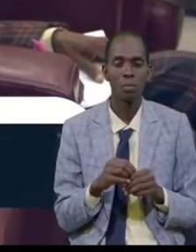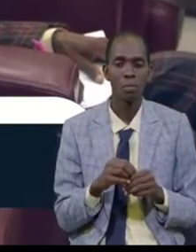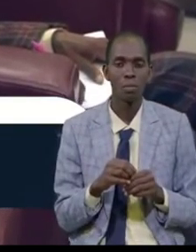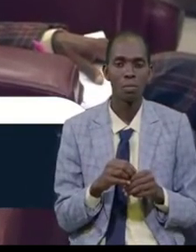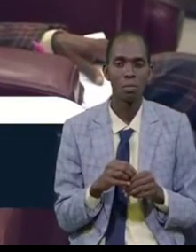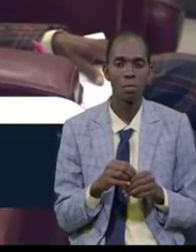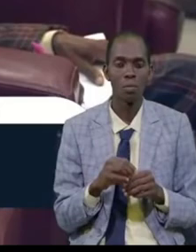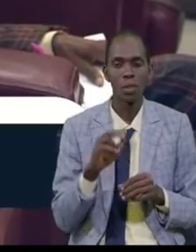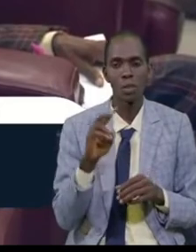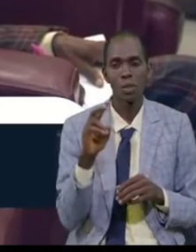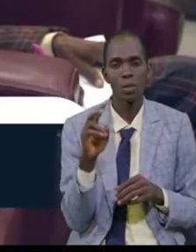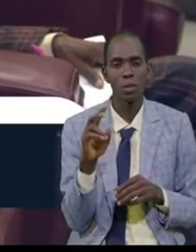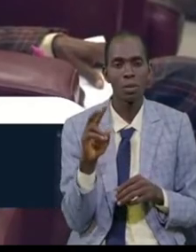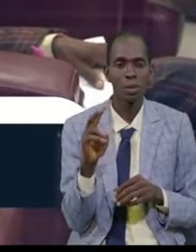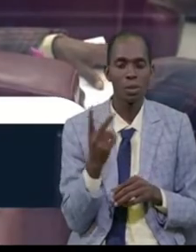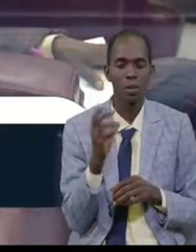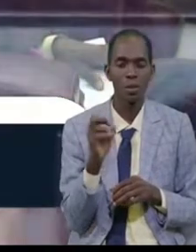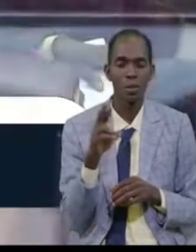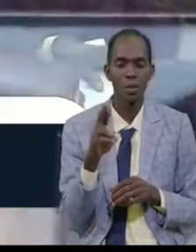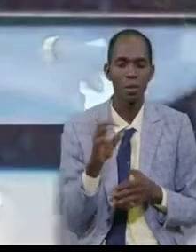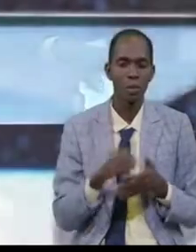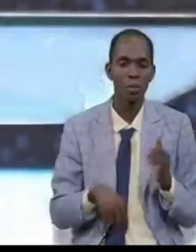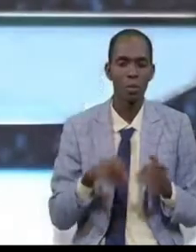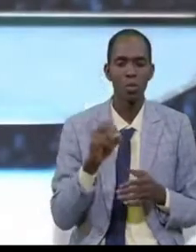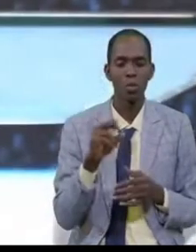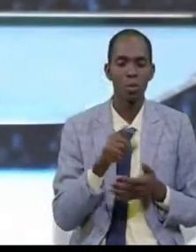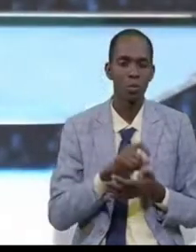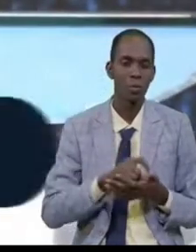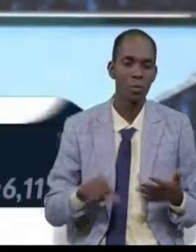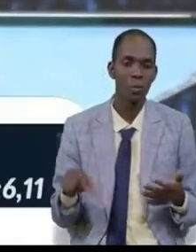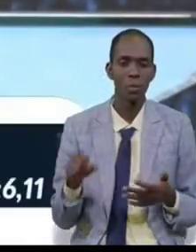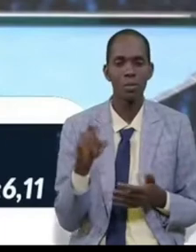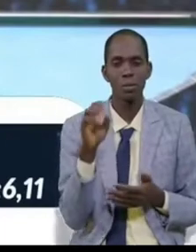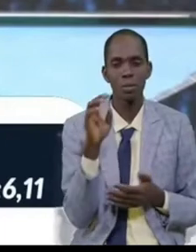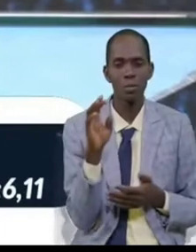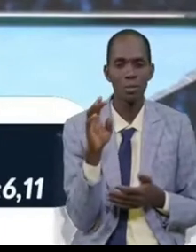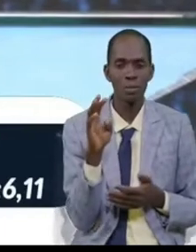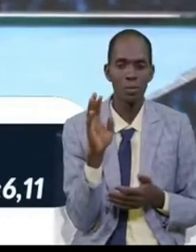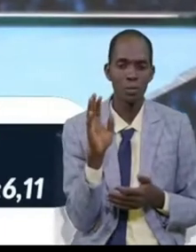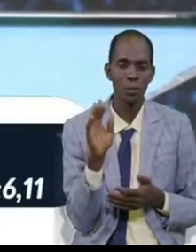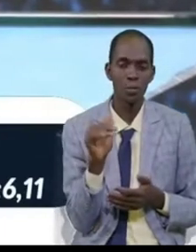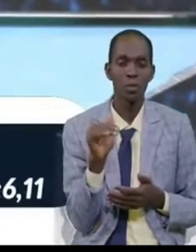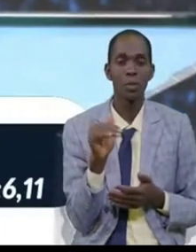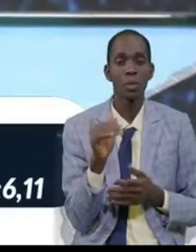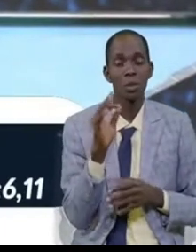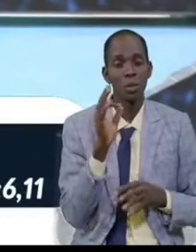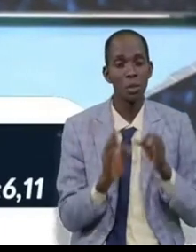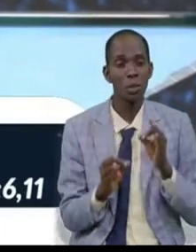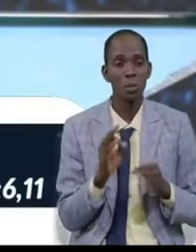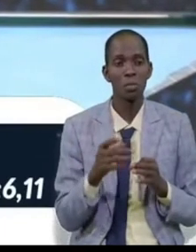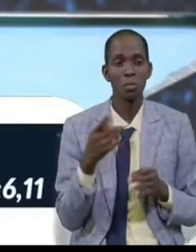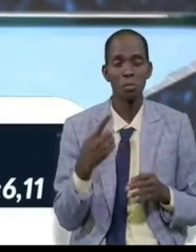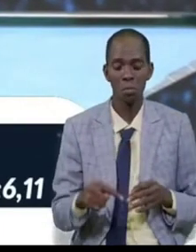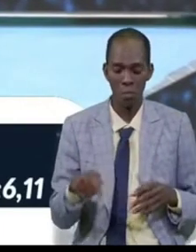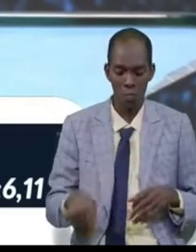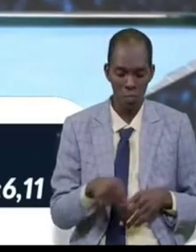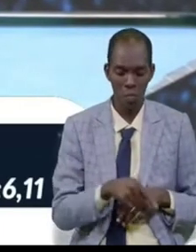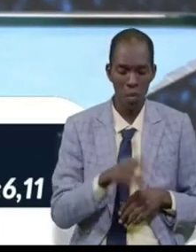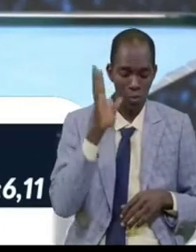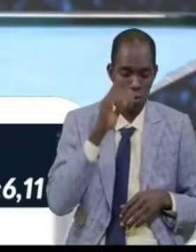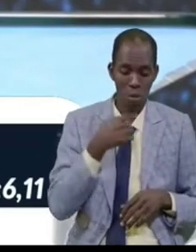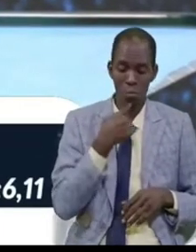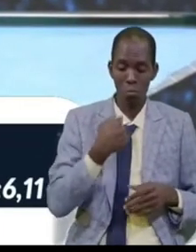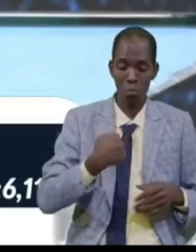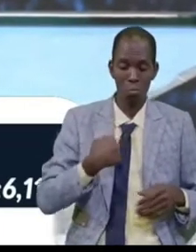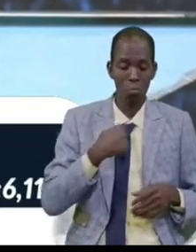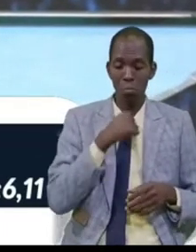from verse 15. If the foot shall say, because I am not the hand, I